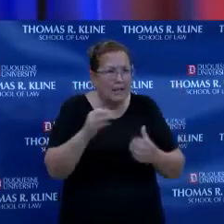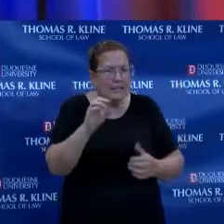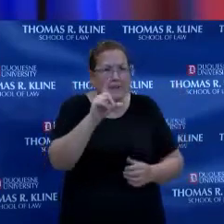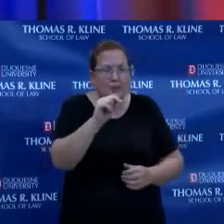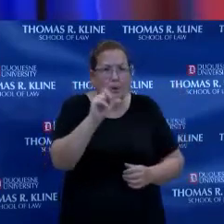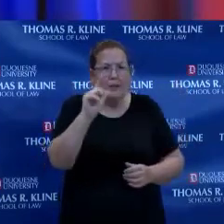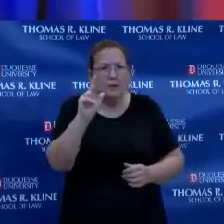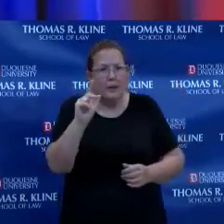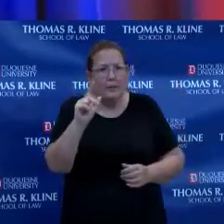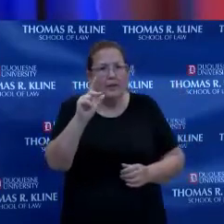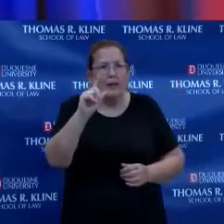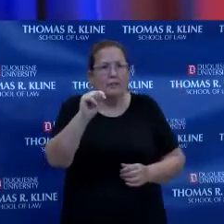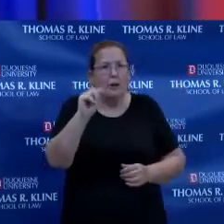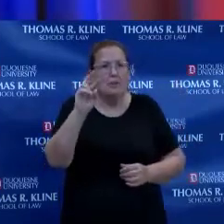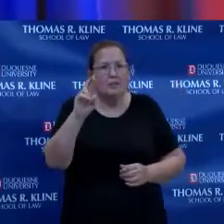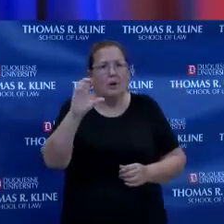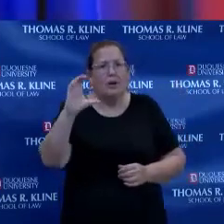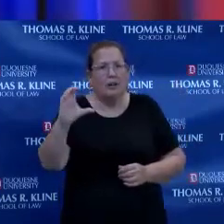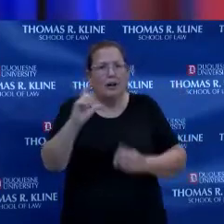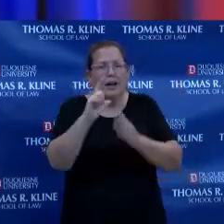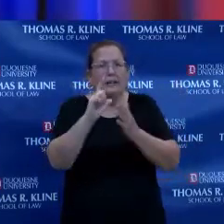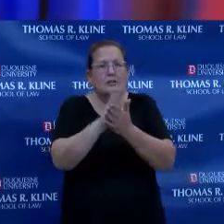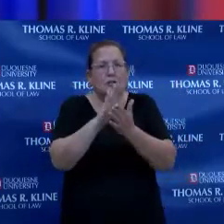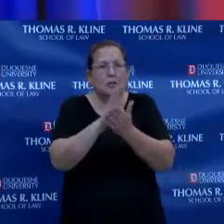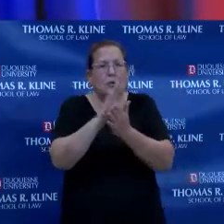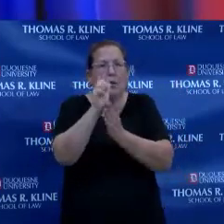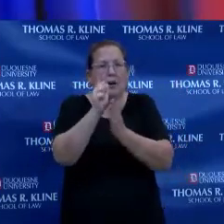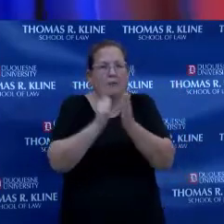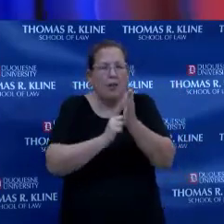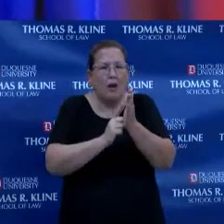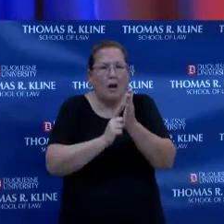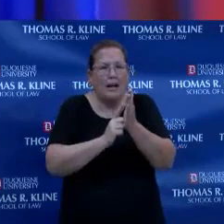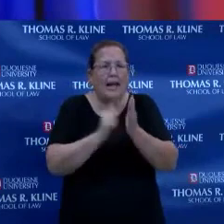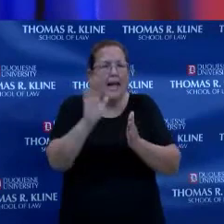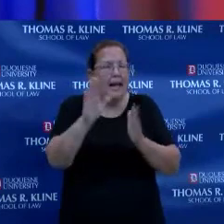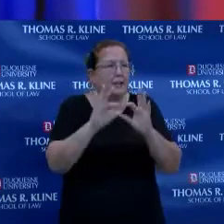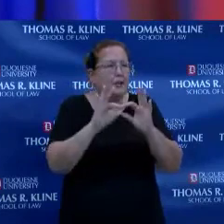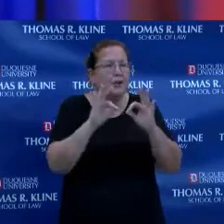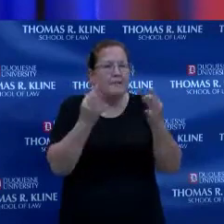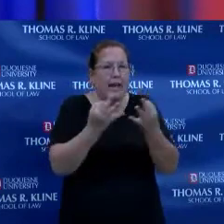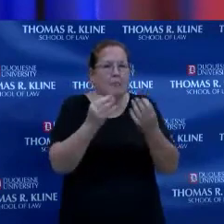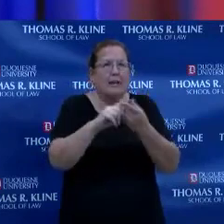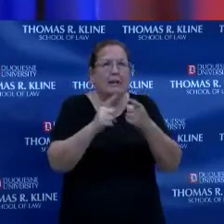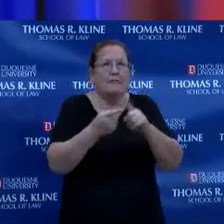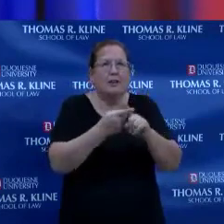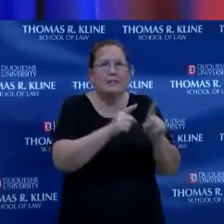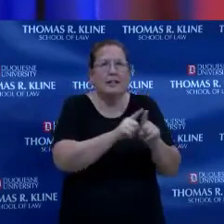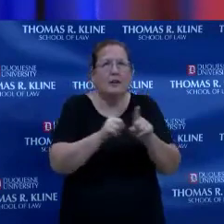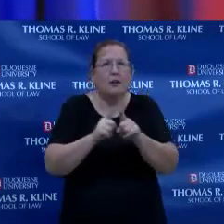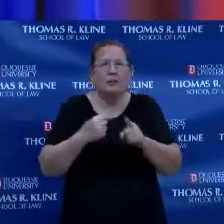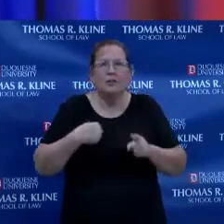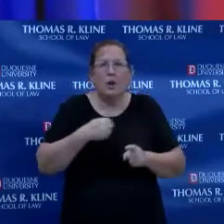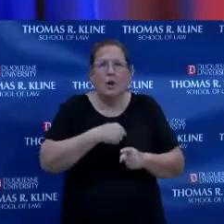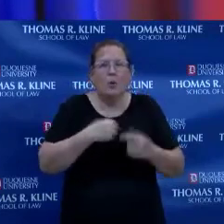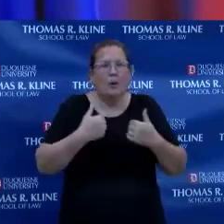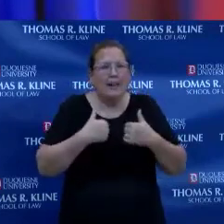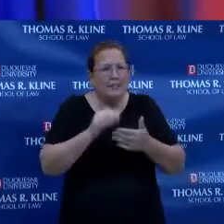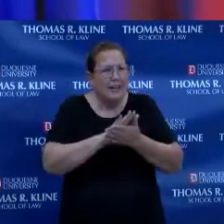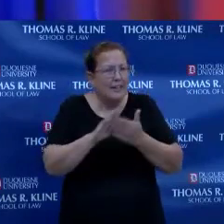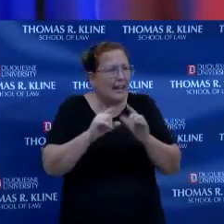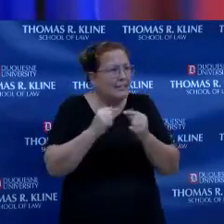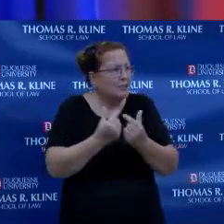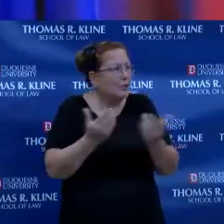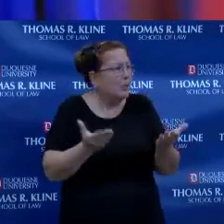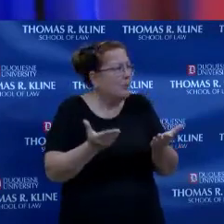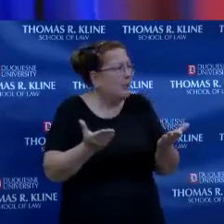R. Kline School of Law, and to your families and friends. And by the way, we have such a nice group here. Can we have